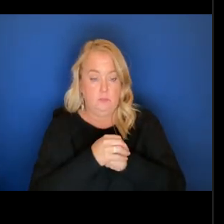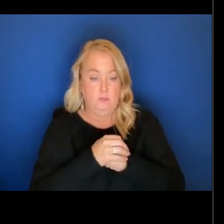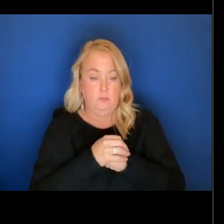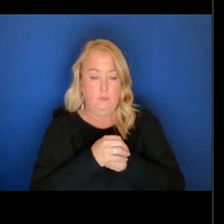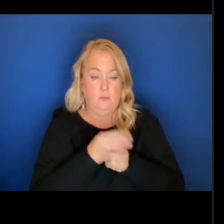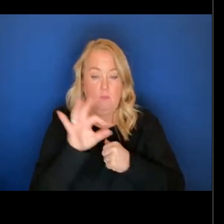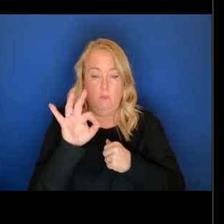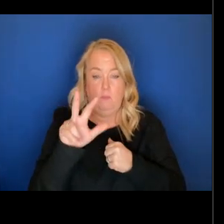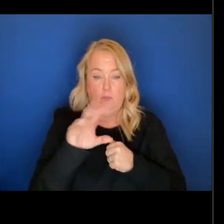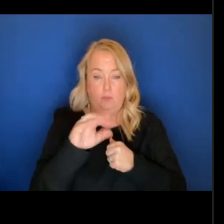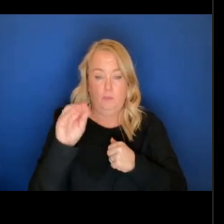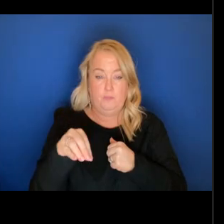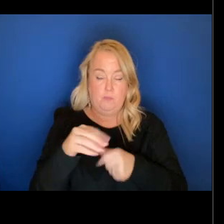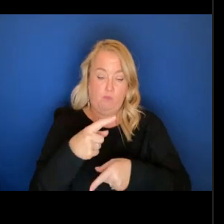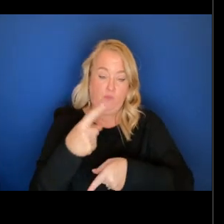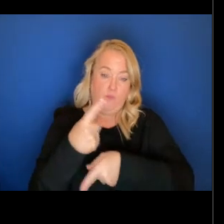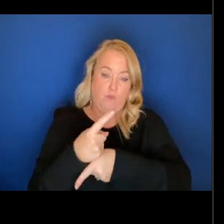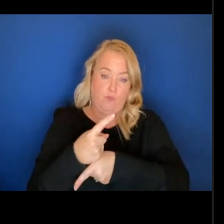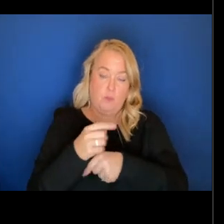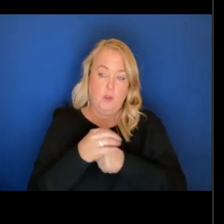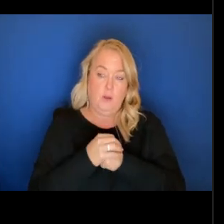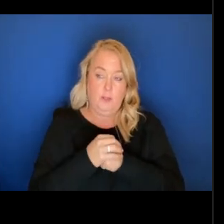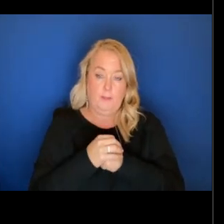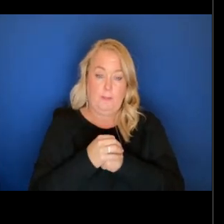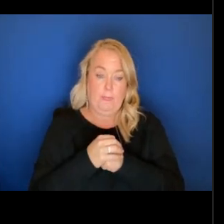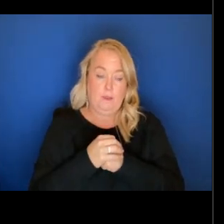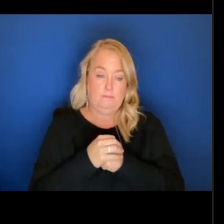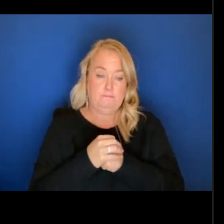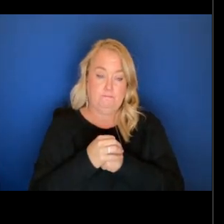And 93% of our answers were correct.